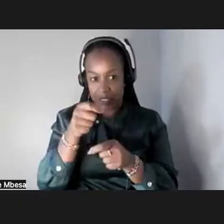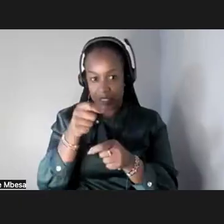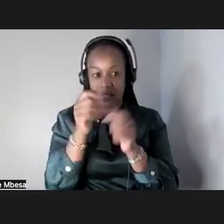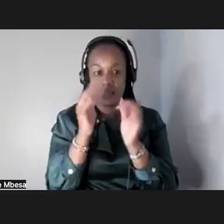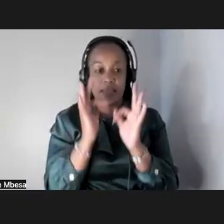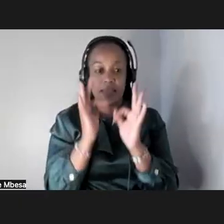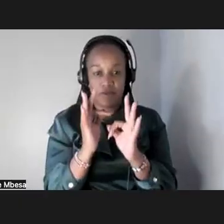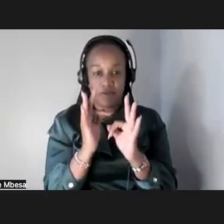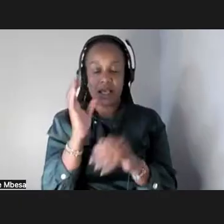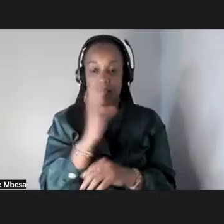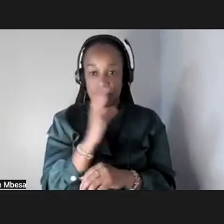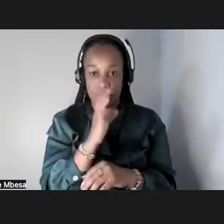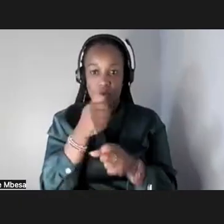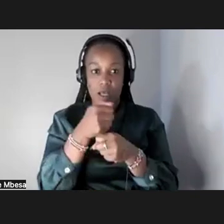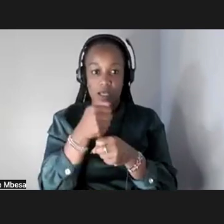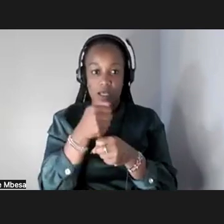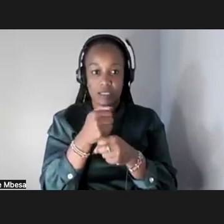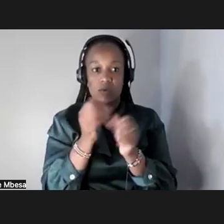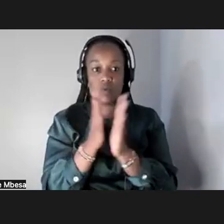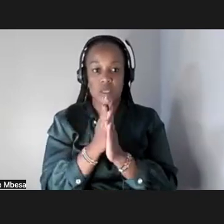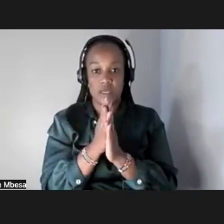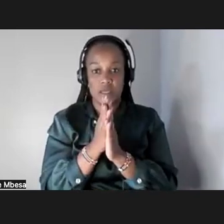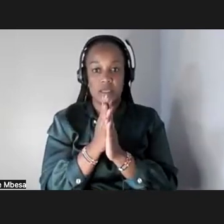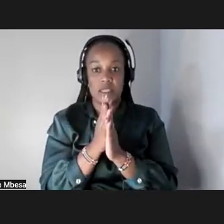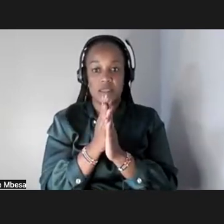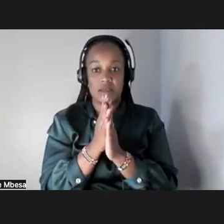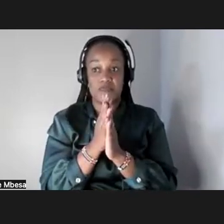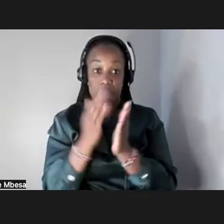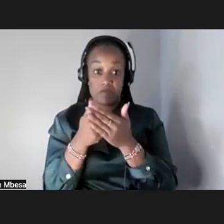an antenatal clinic and you go directly and ask